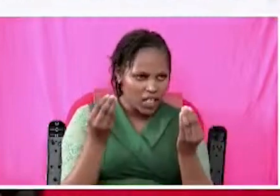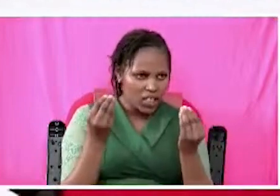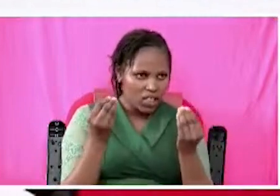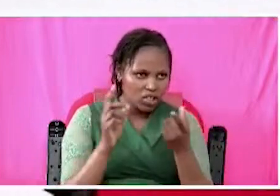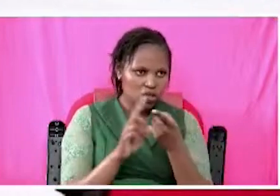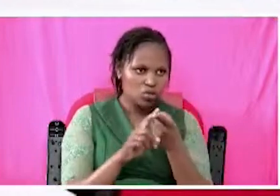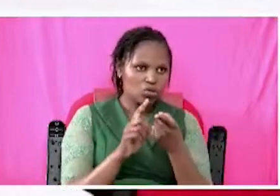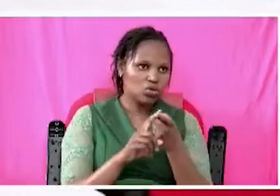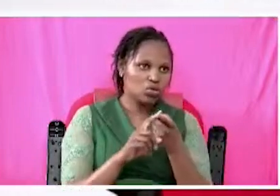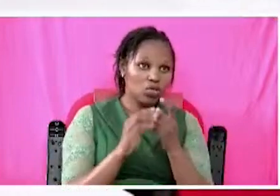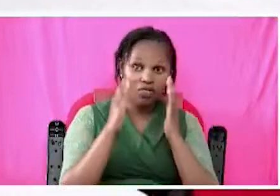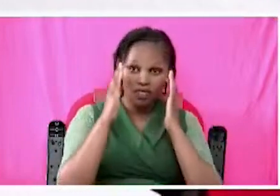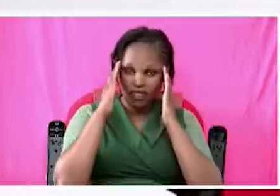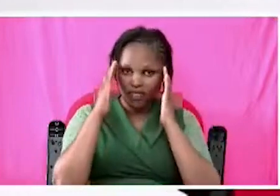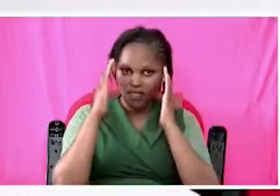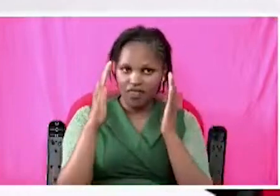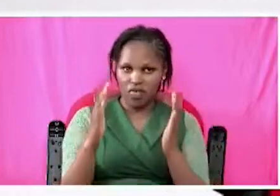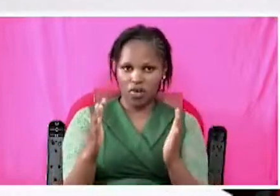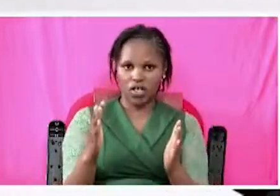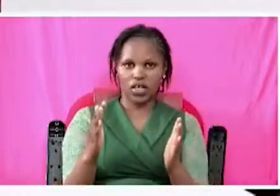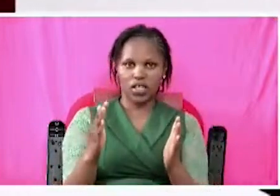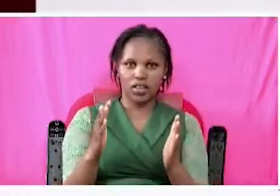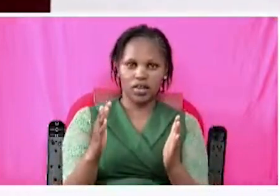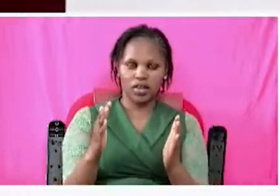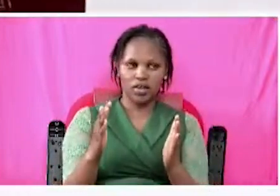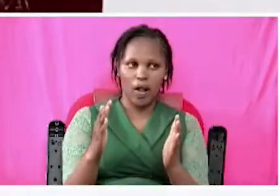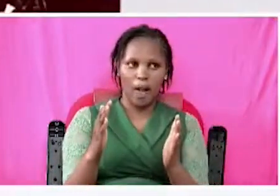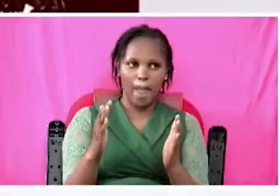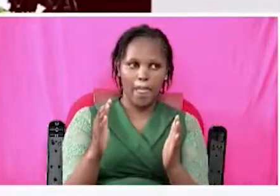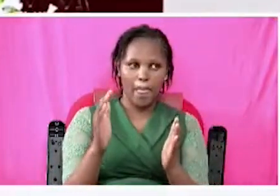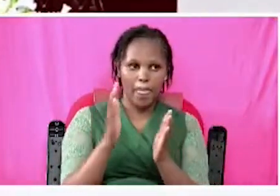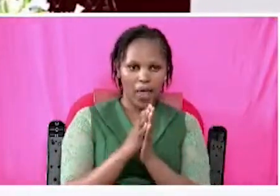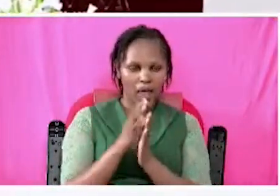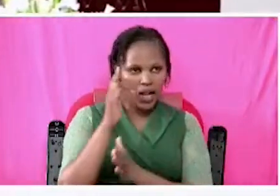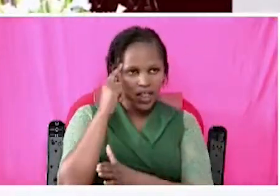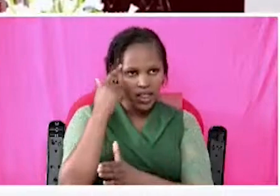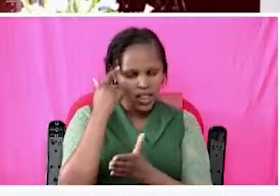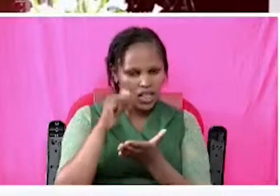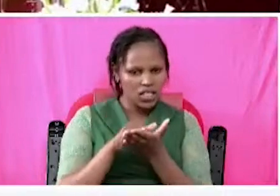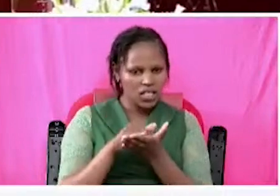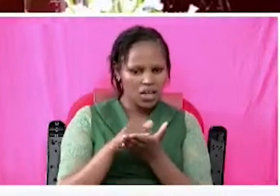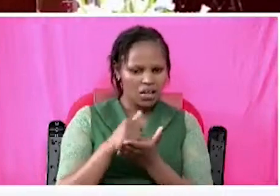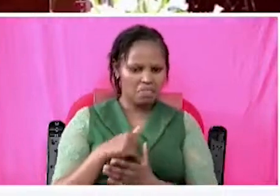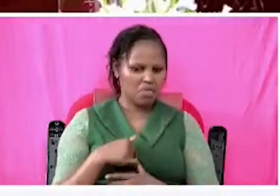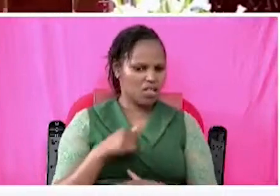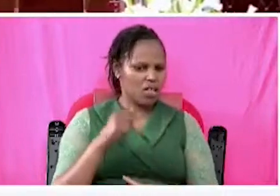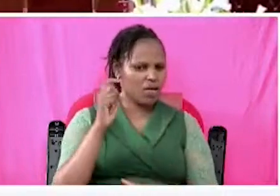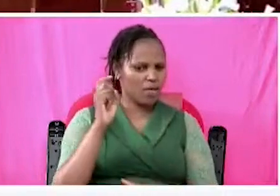to focus on self and think, I must be the wrong person.